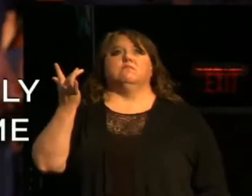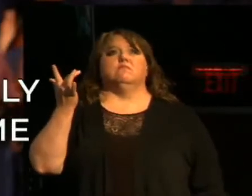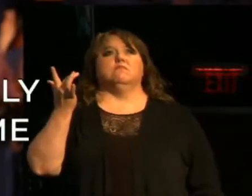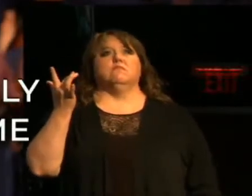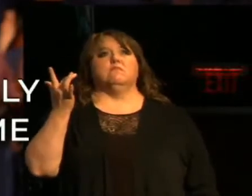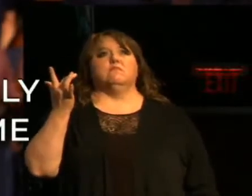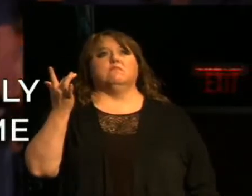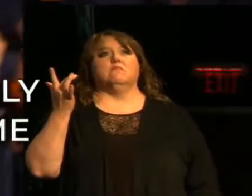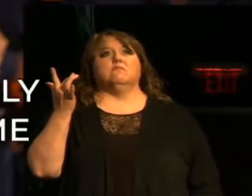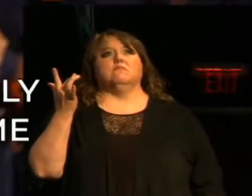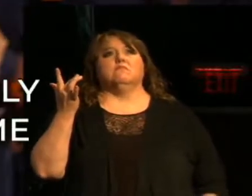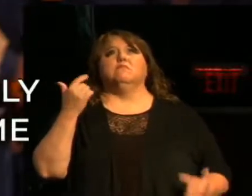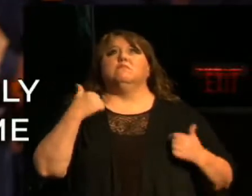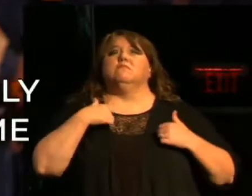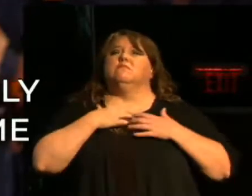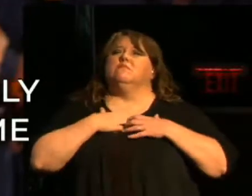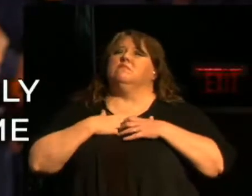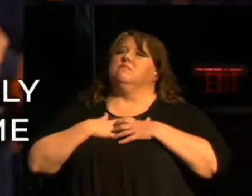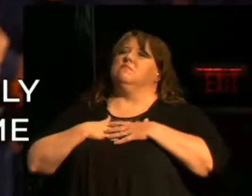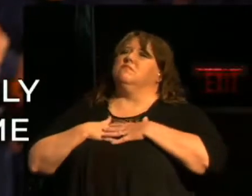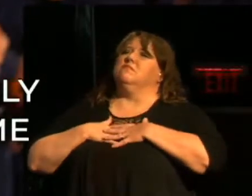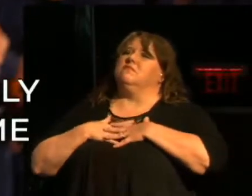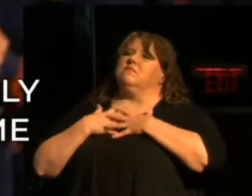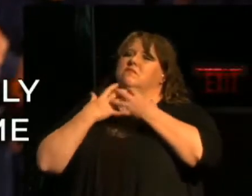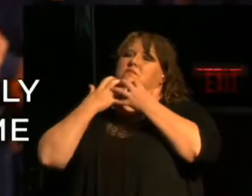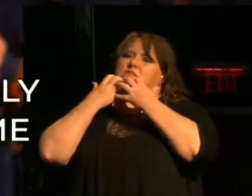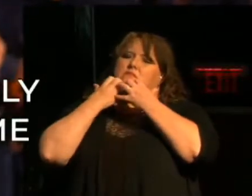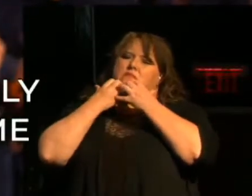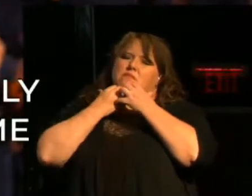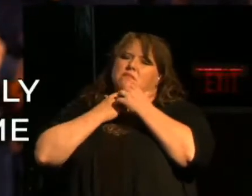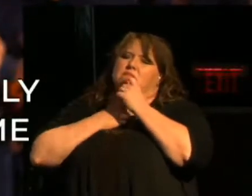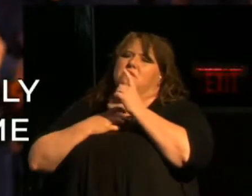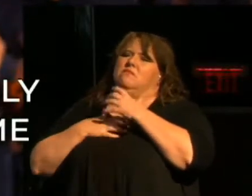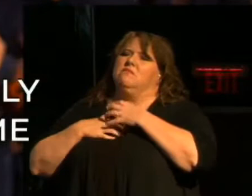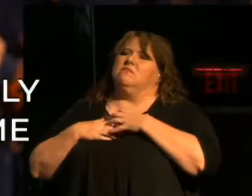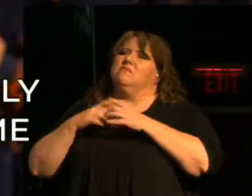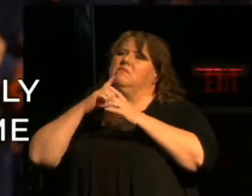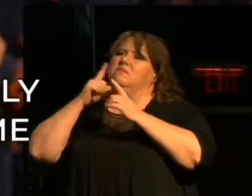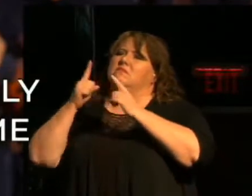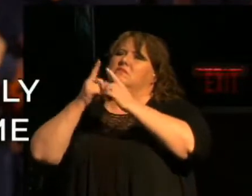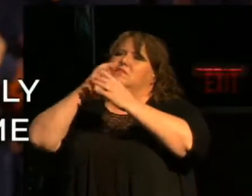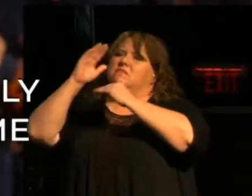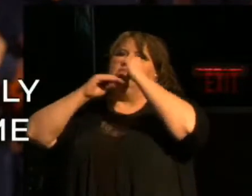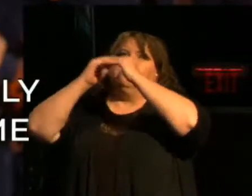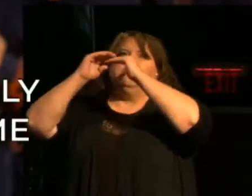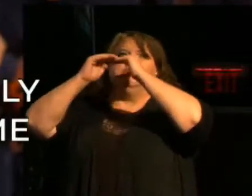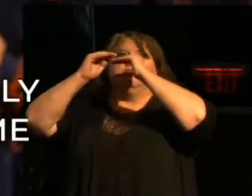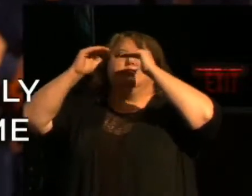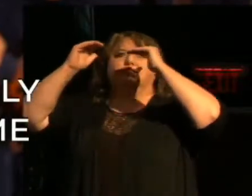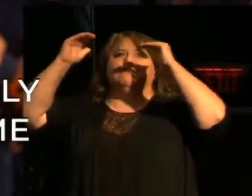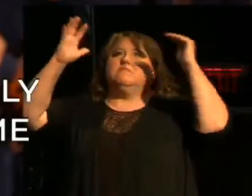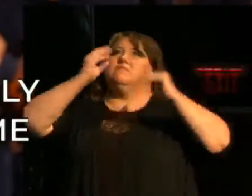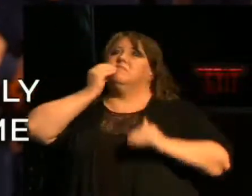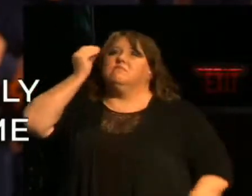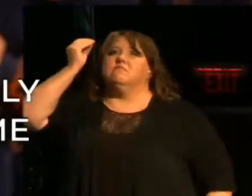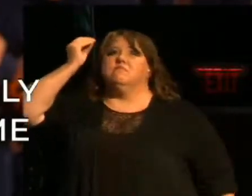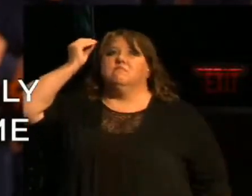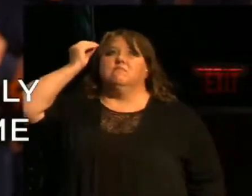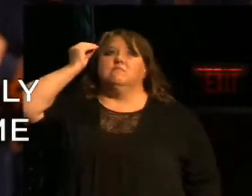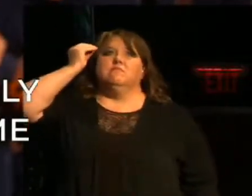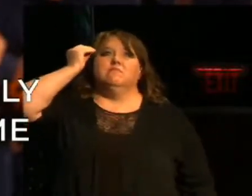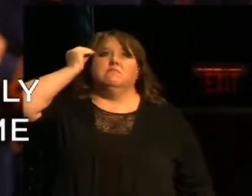You see, here's the thing. Regardless of how I feel, God is never surprised. None of what's going on right now